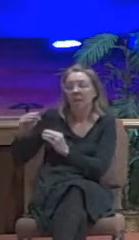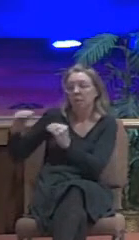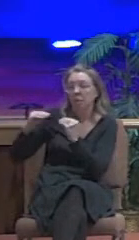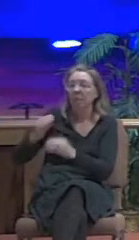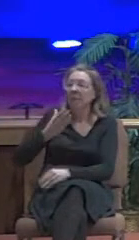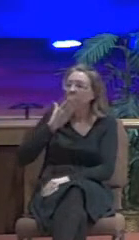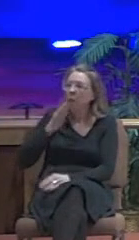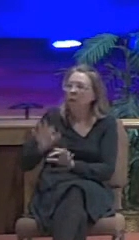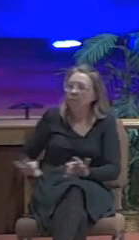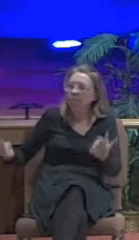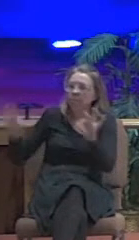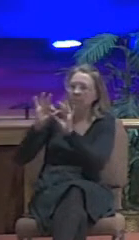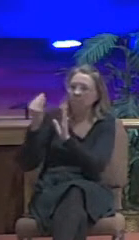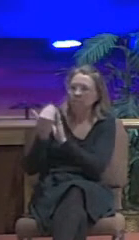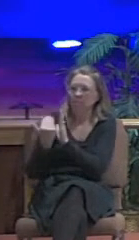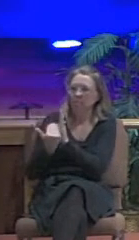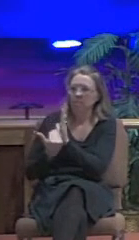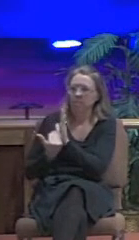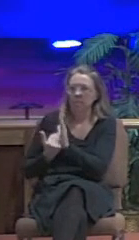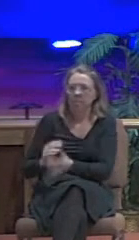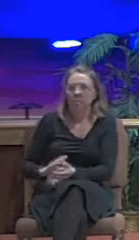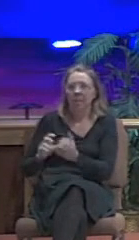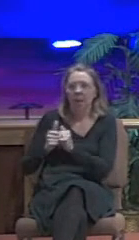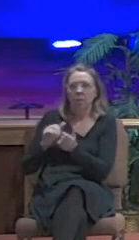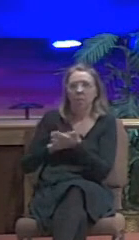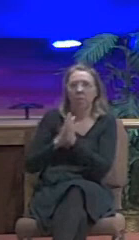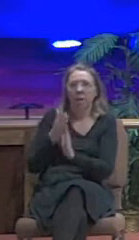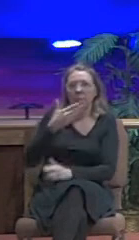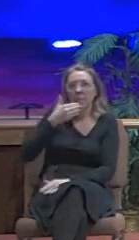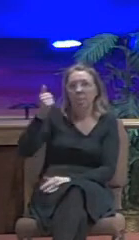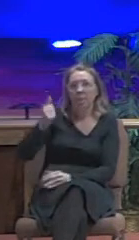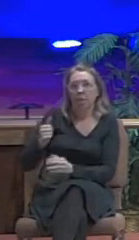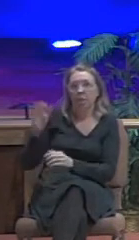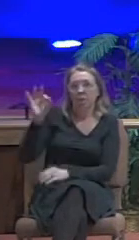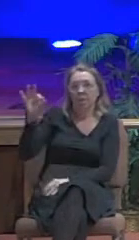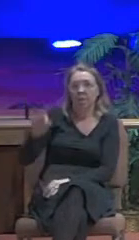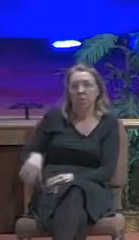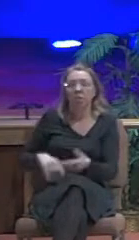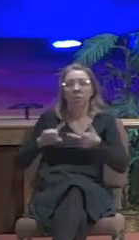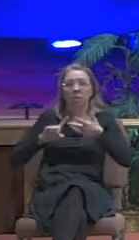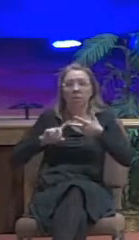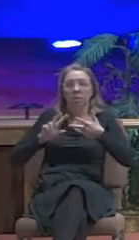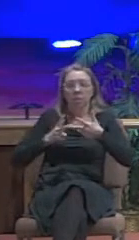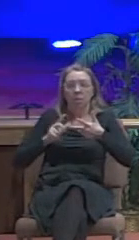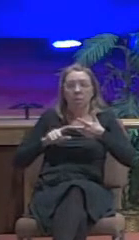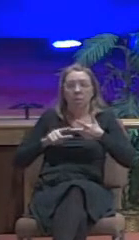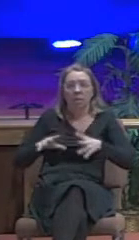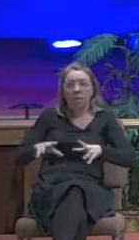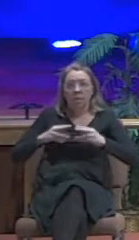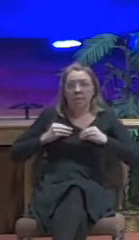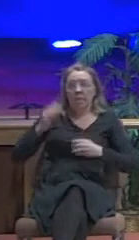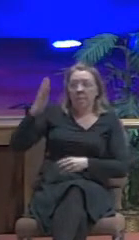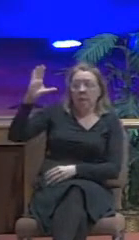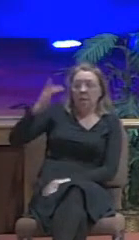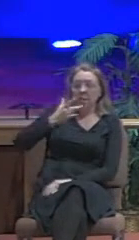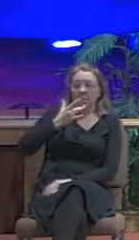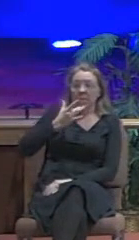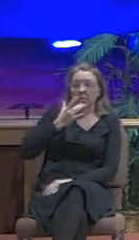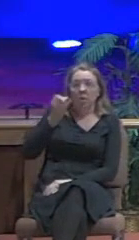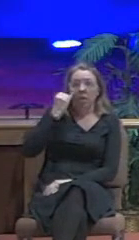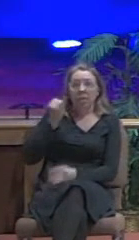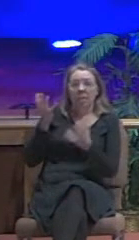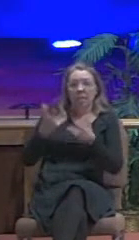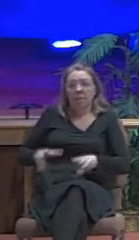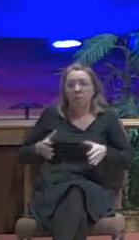How to be an effective pastor. So point number three, I receive God's favor when I submit to the authority that God